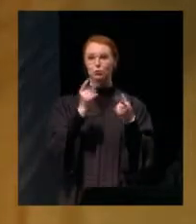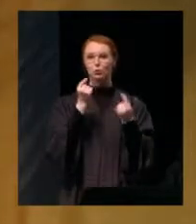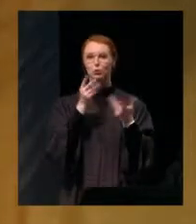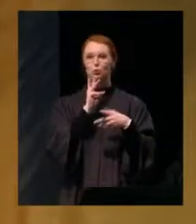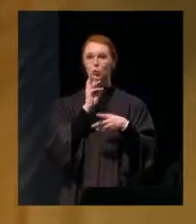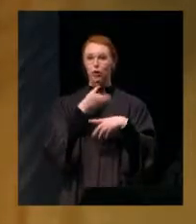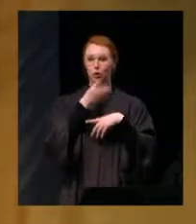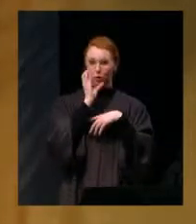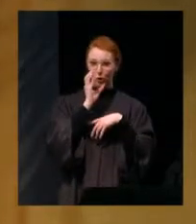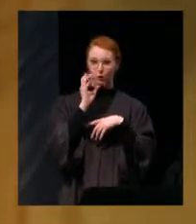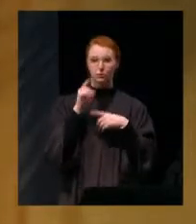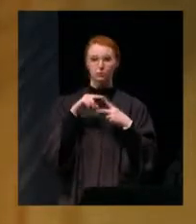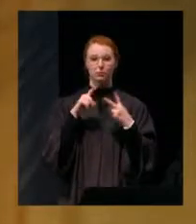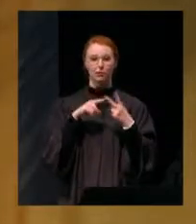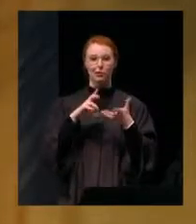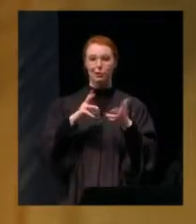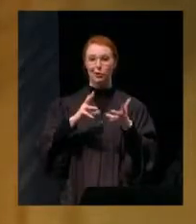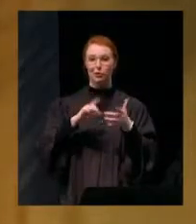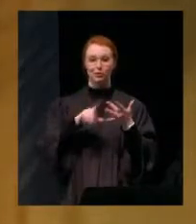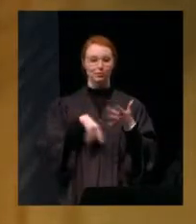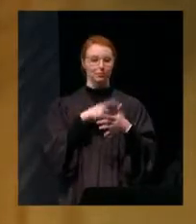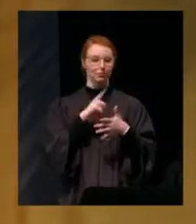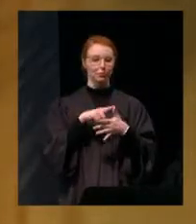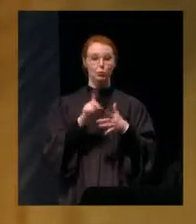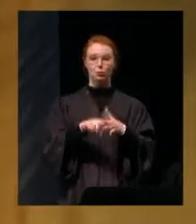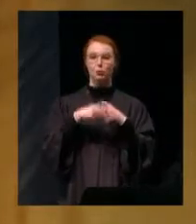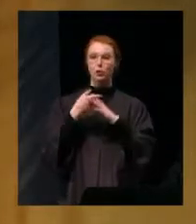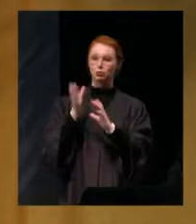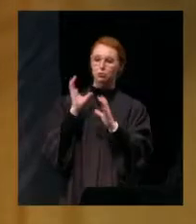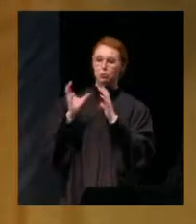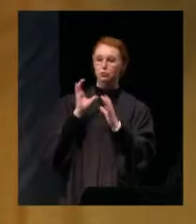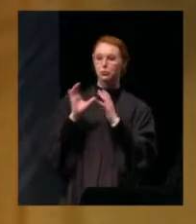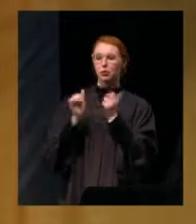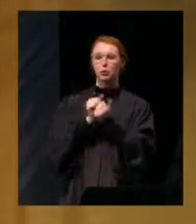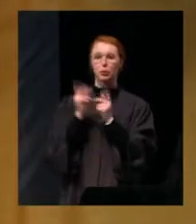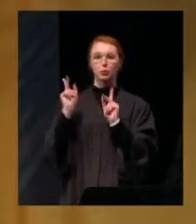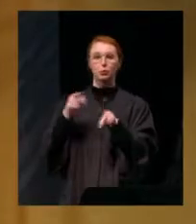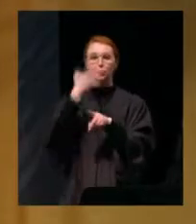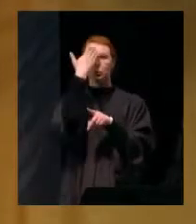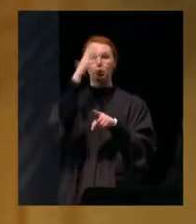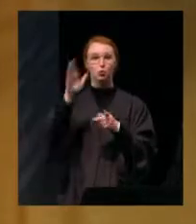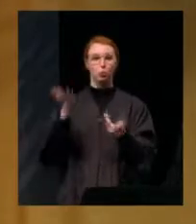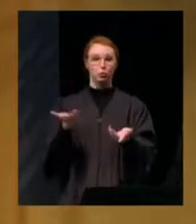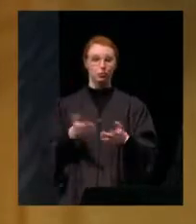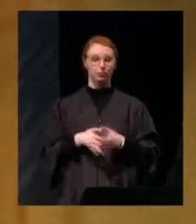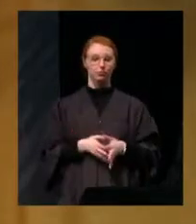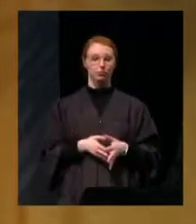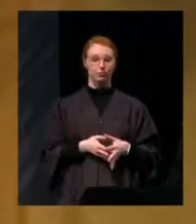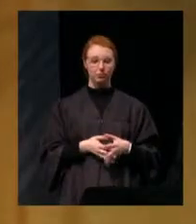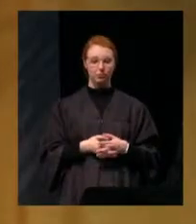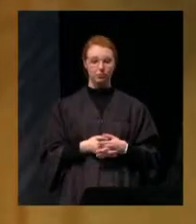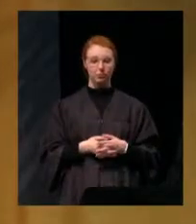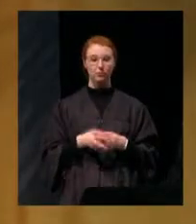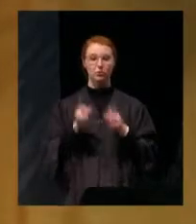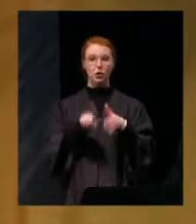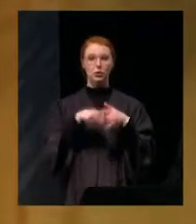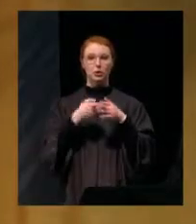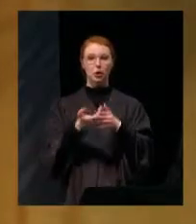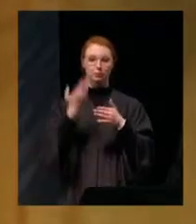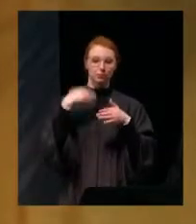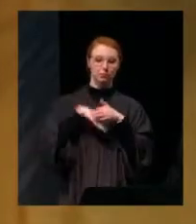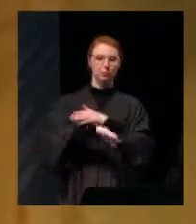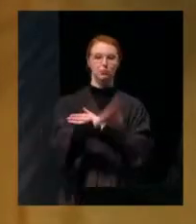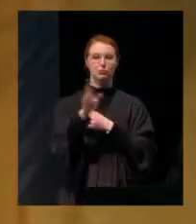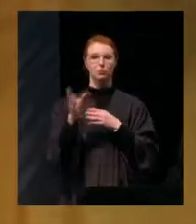water, doing the laundry, or even striking up conversation with a complete stranger. As we step into the world,